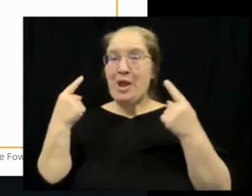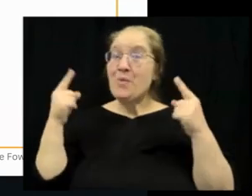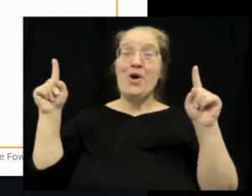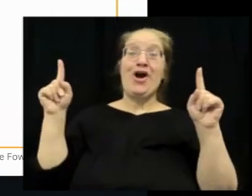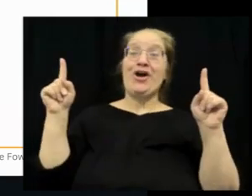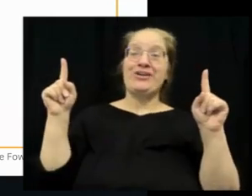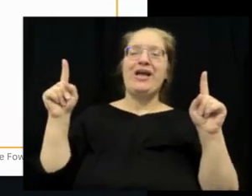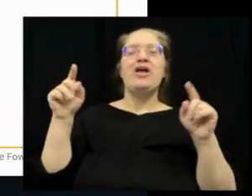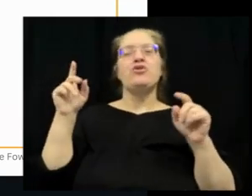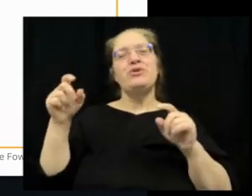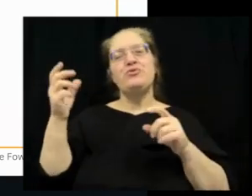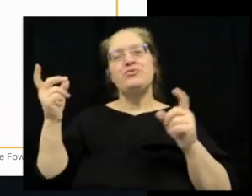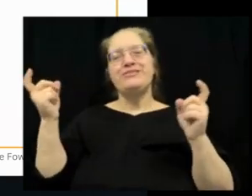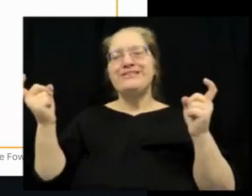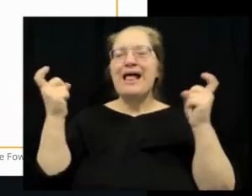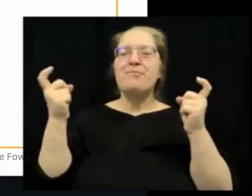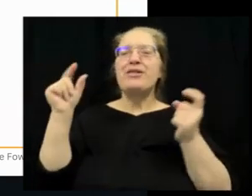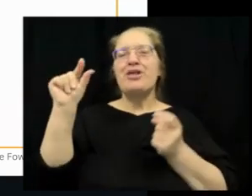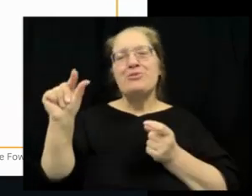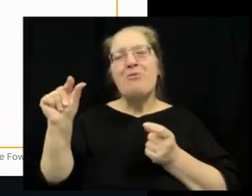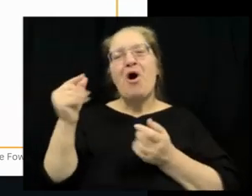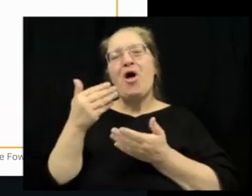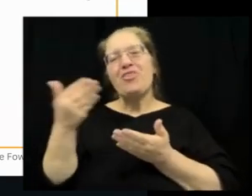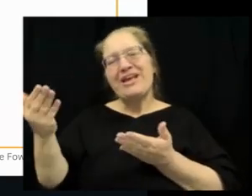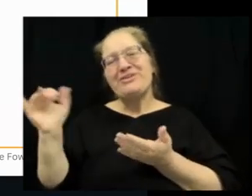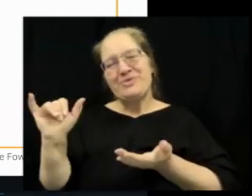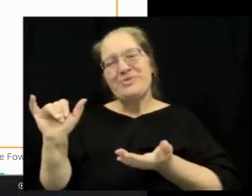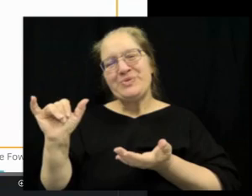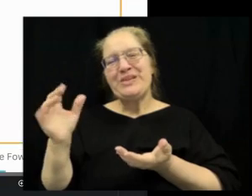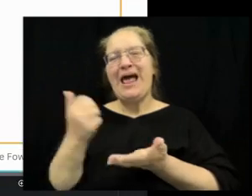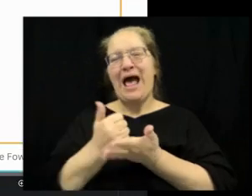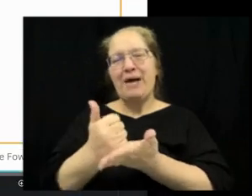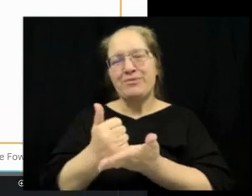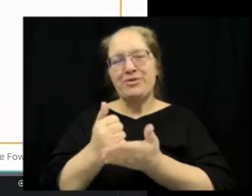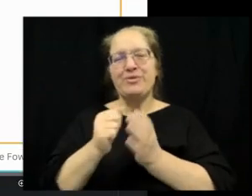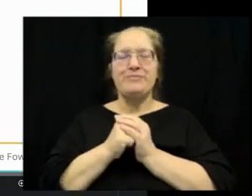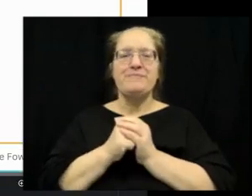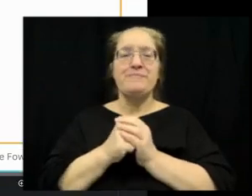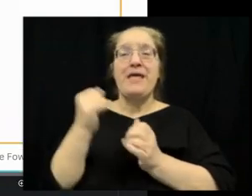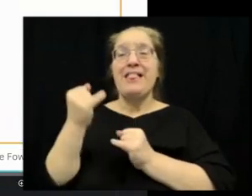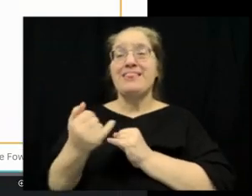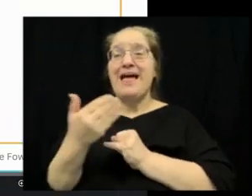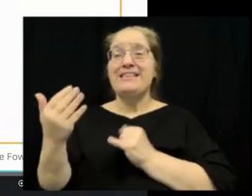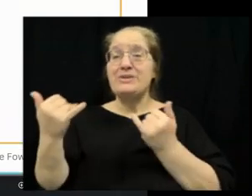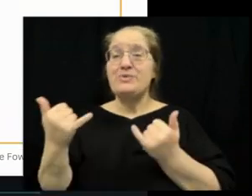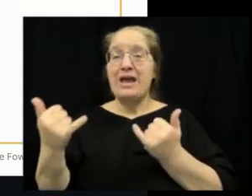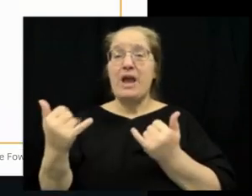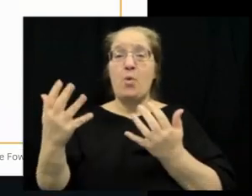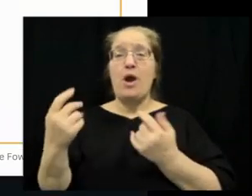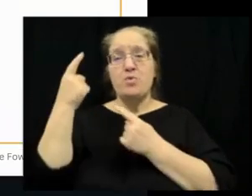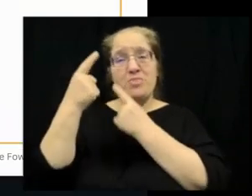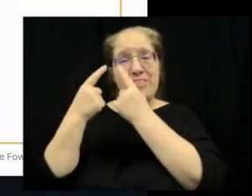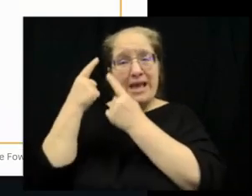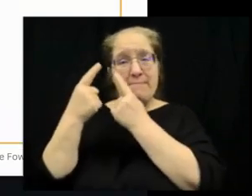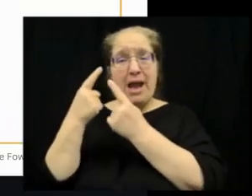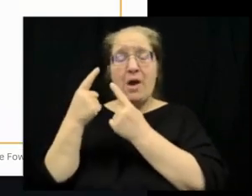think can really help keep you going during these hard times. So our last thing today, we just want you to reflect as a